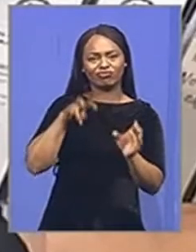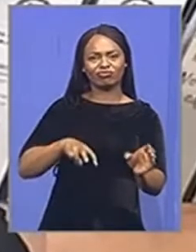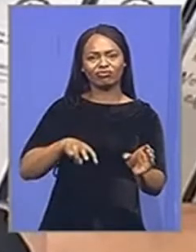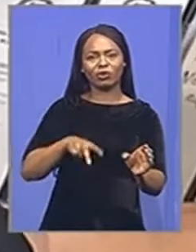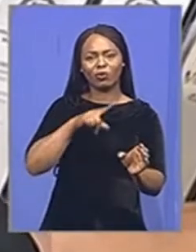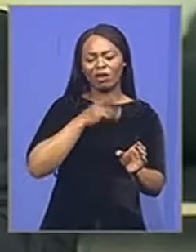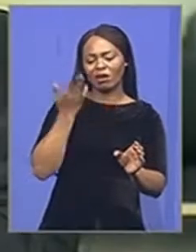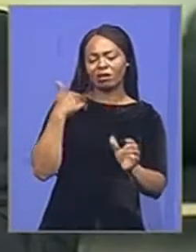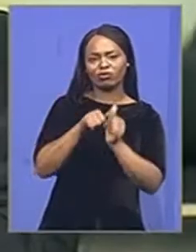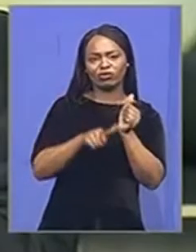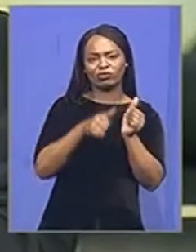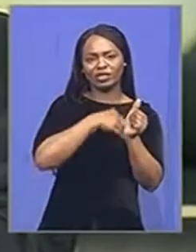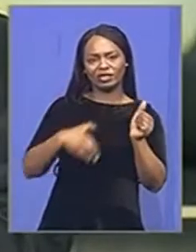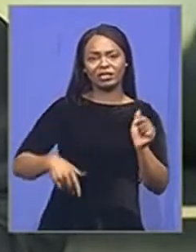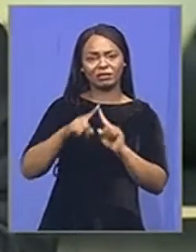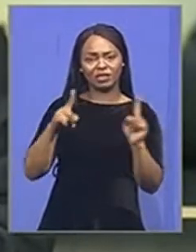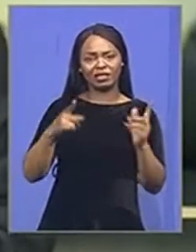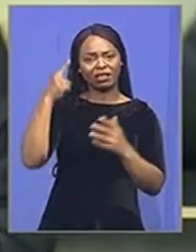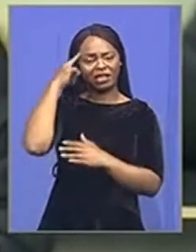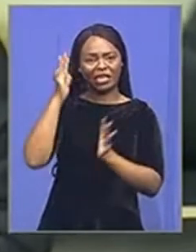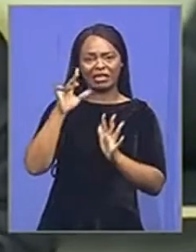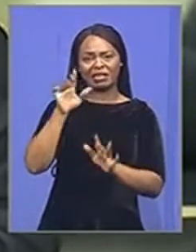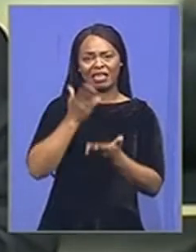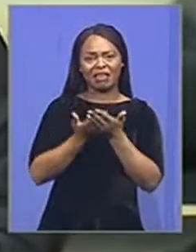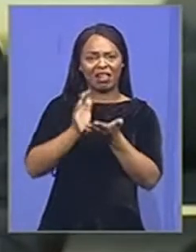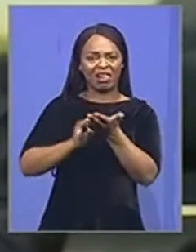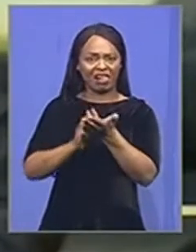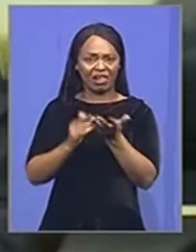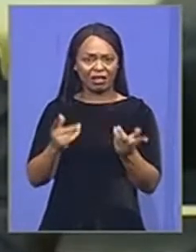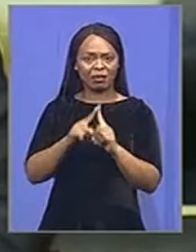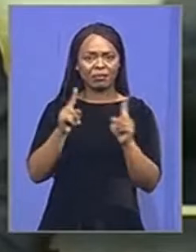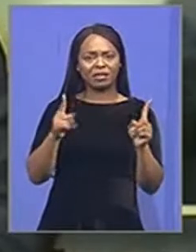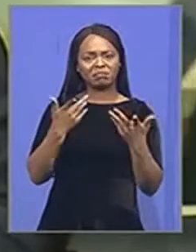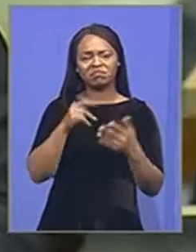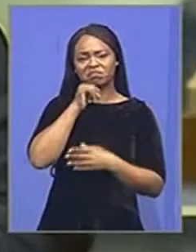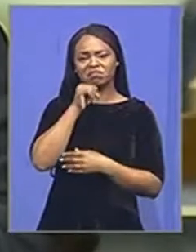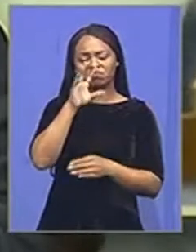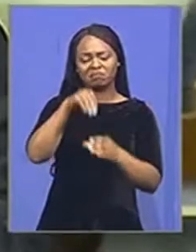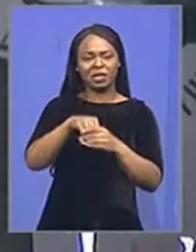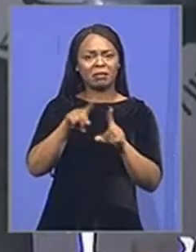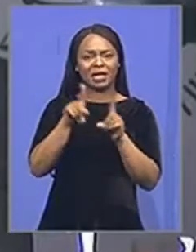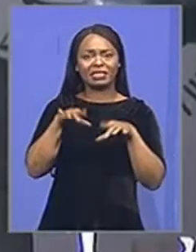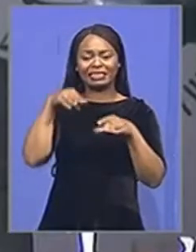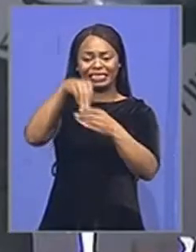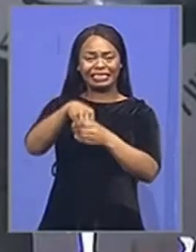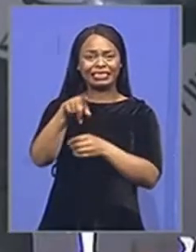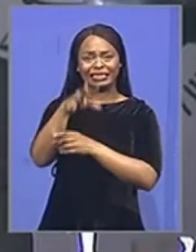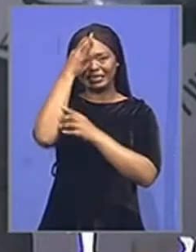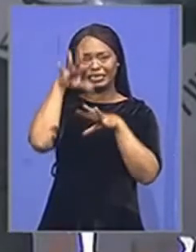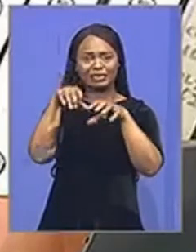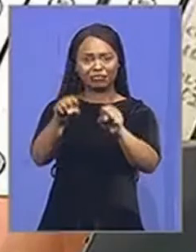le maungo ape, mme o tlhopile go nna le go gana go nna karolo ya seo. The first option for